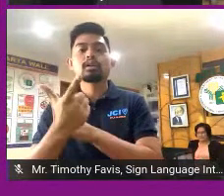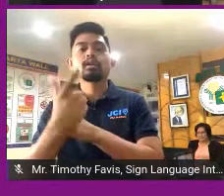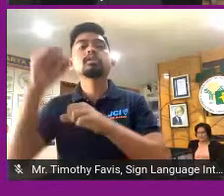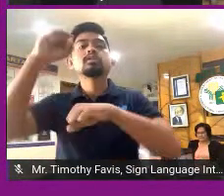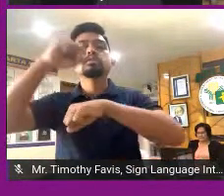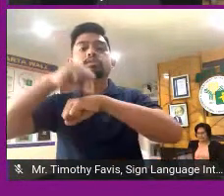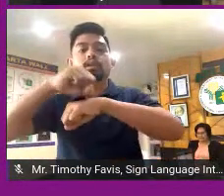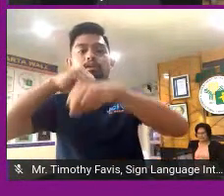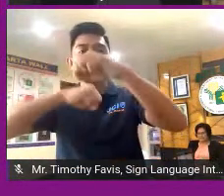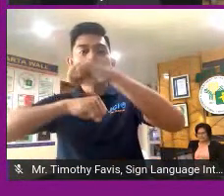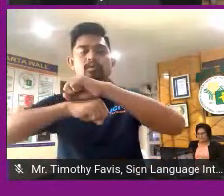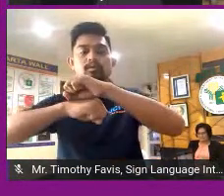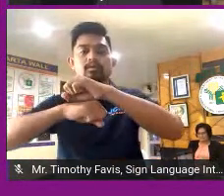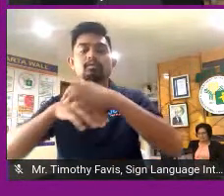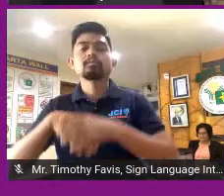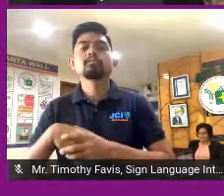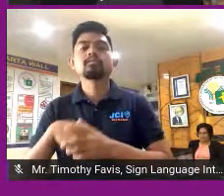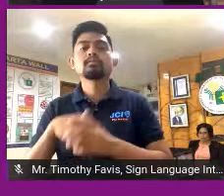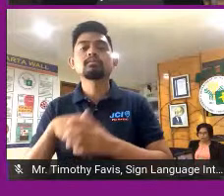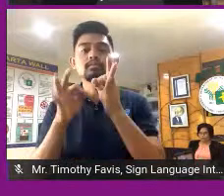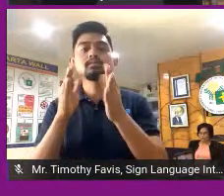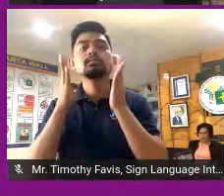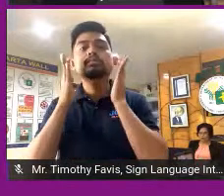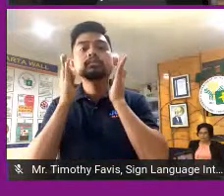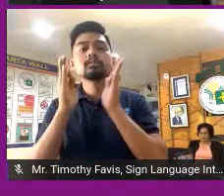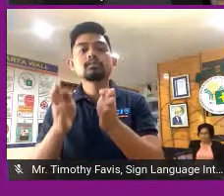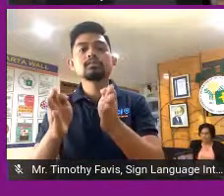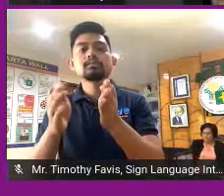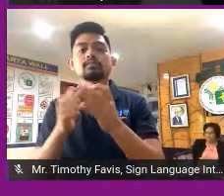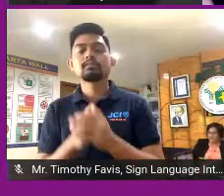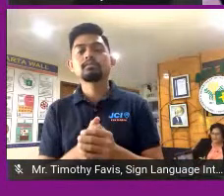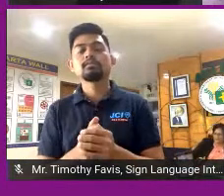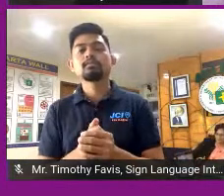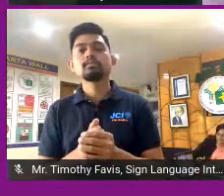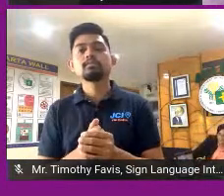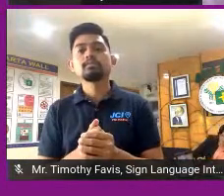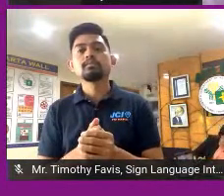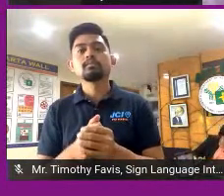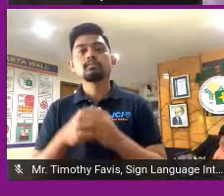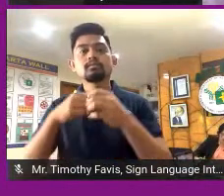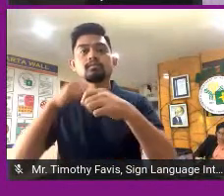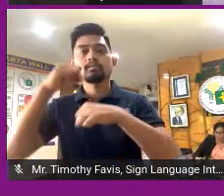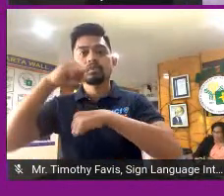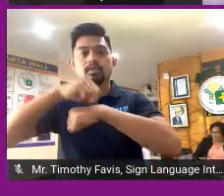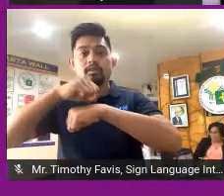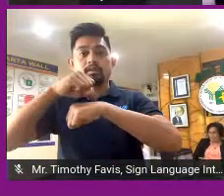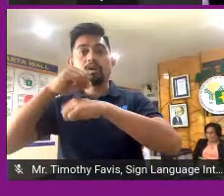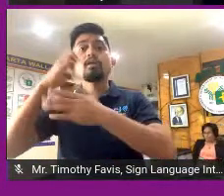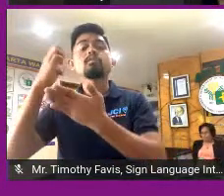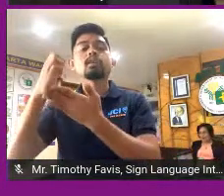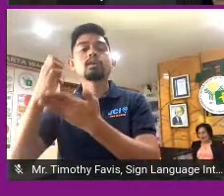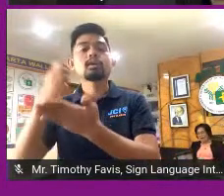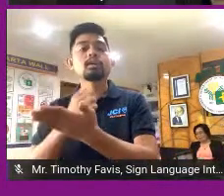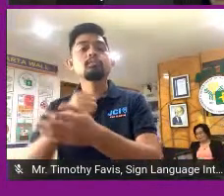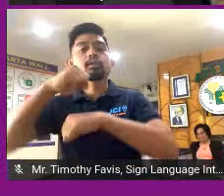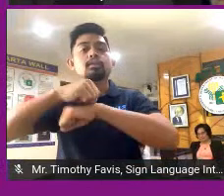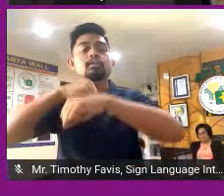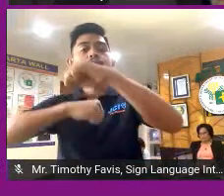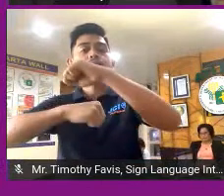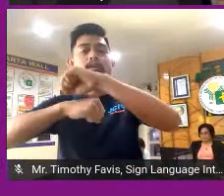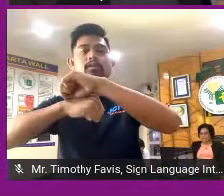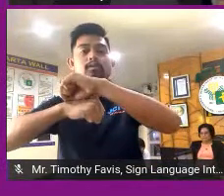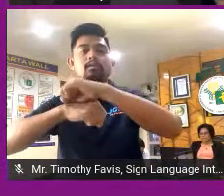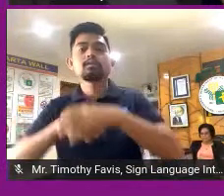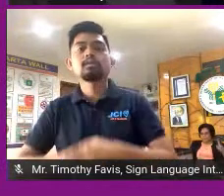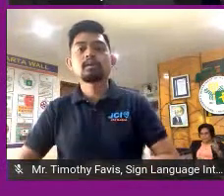if we look at the ini pong ano natin, economic structure, we have